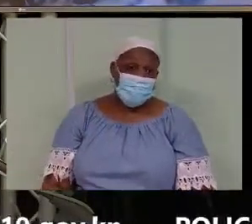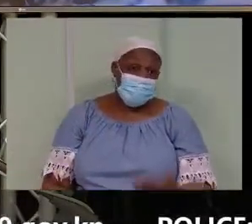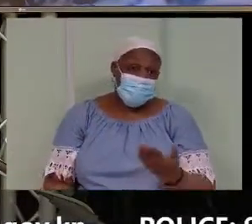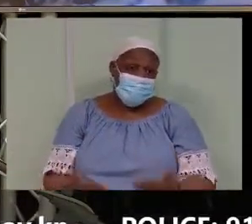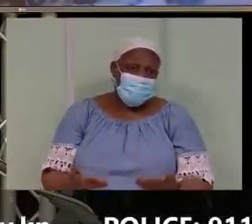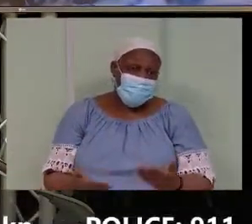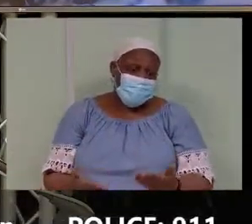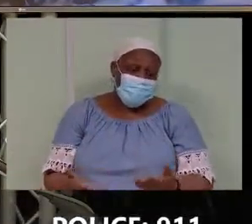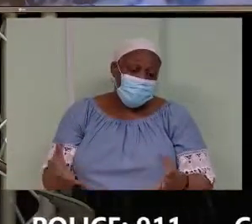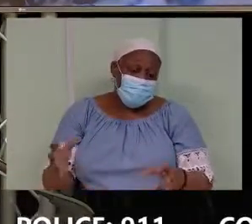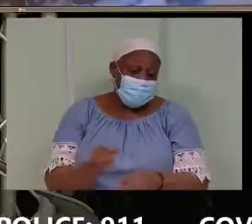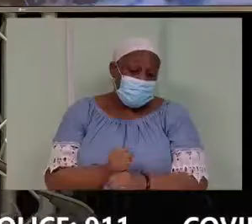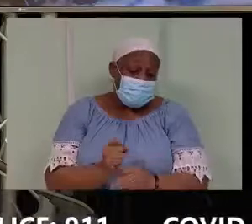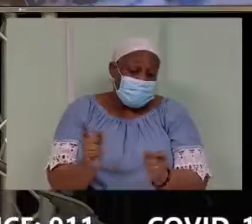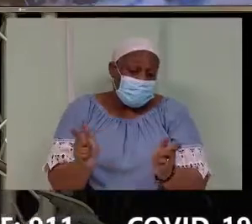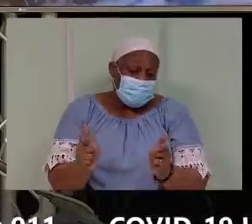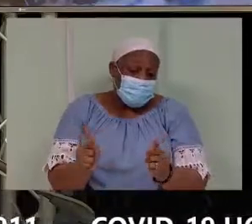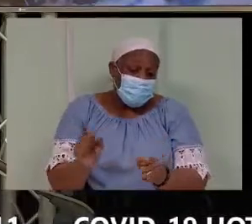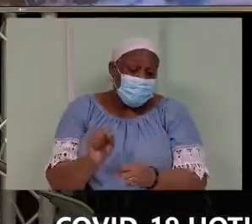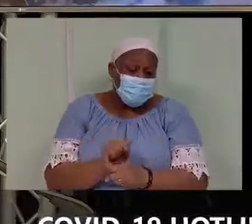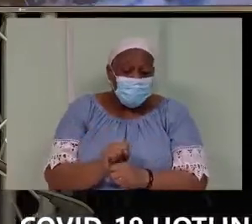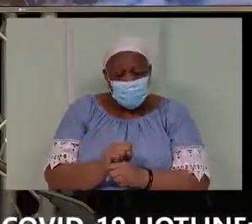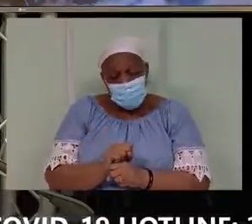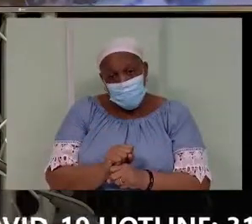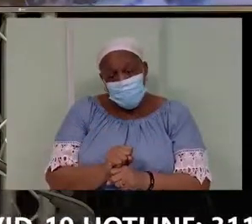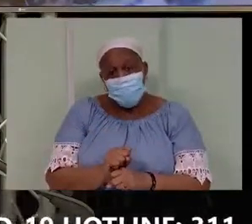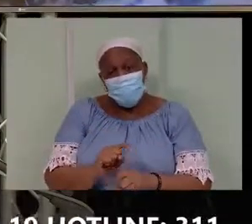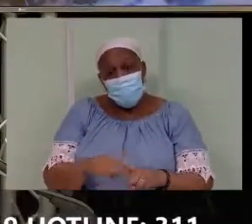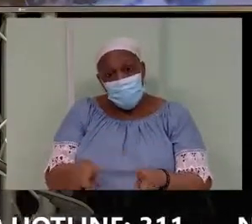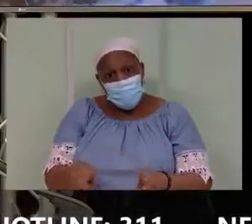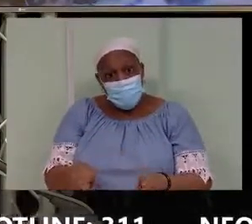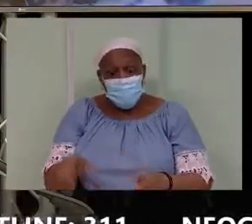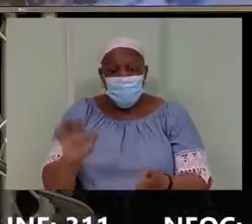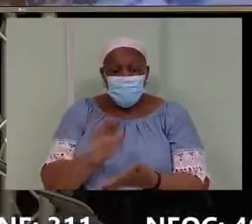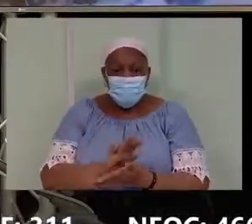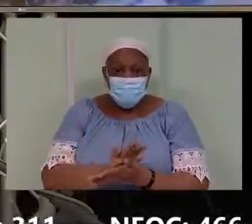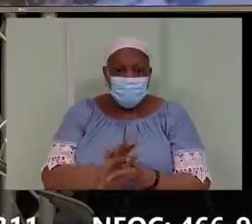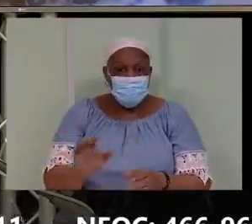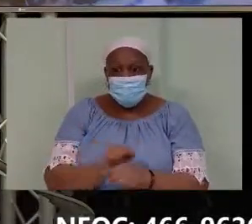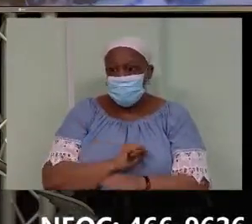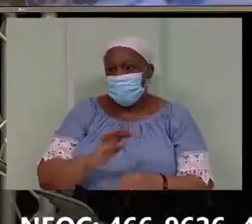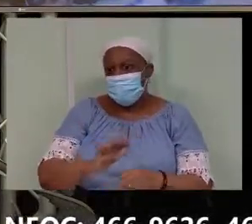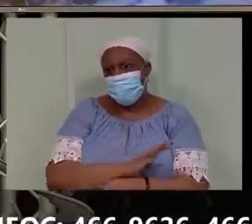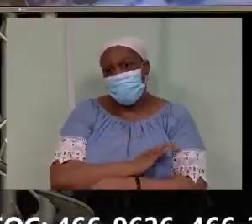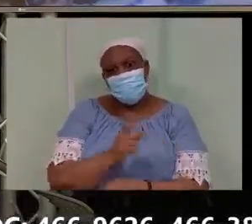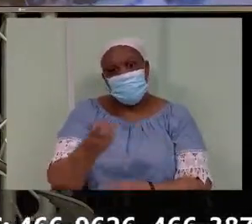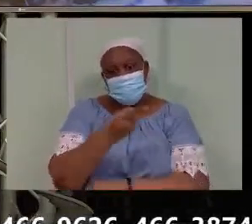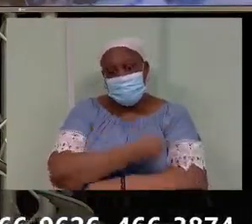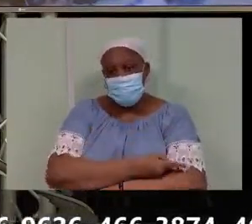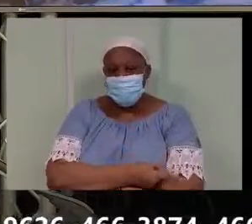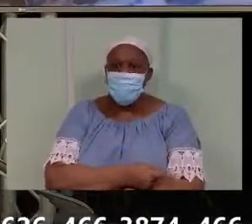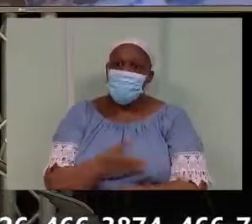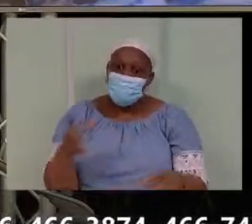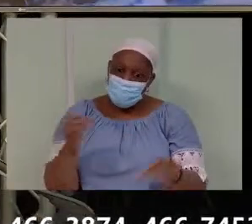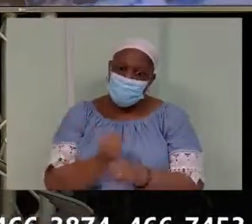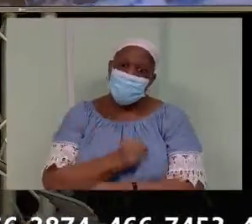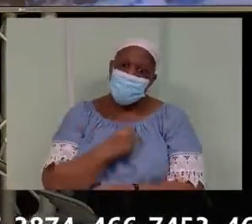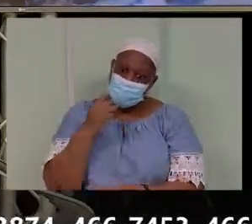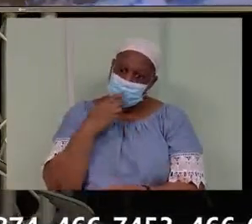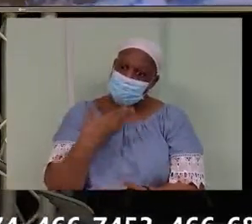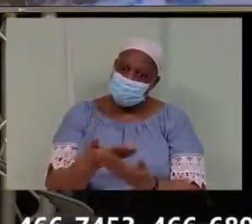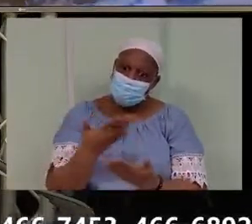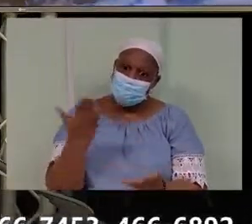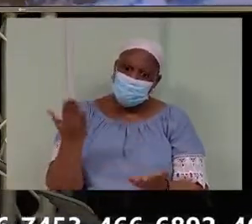hours instruction daily. Whereas if your school is there every day, full-time, then you are getting at least 8 hours